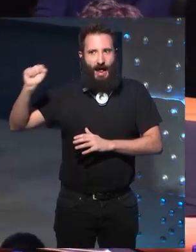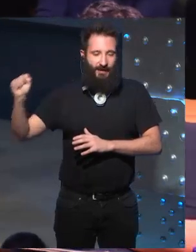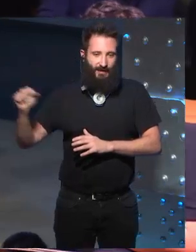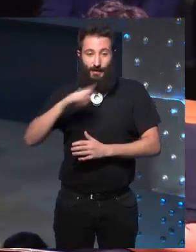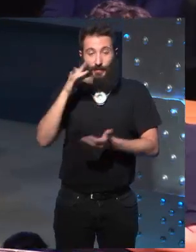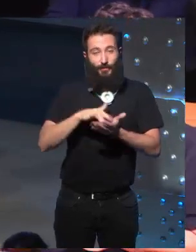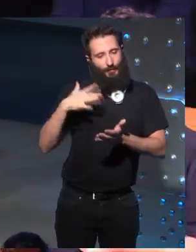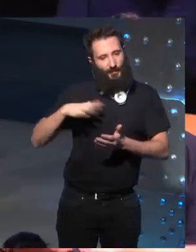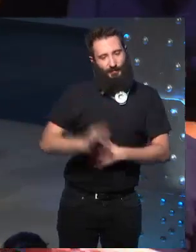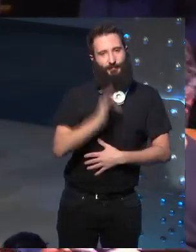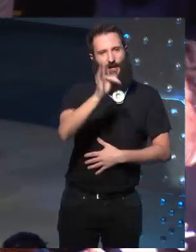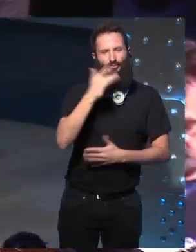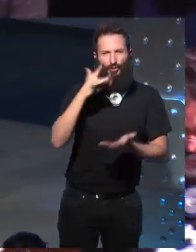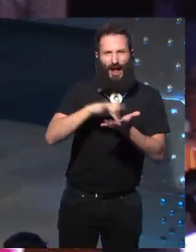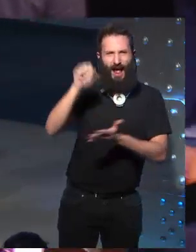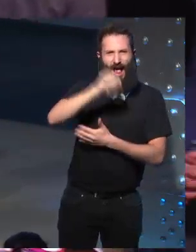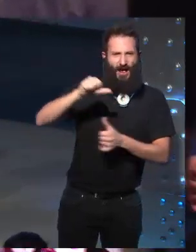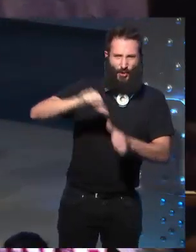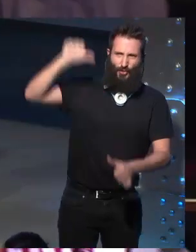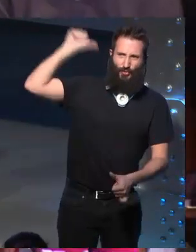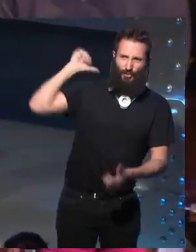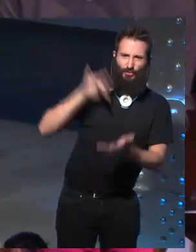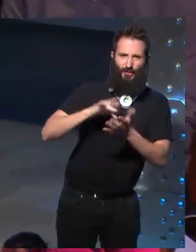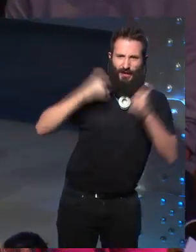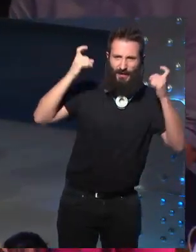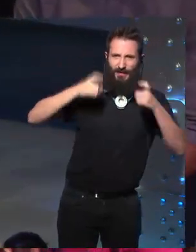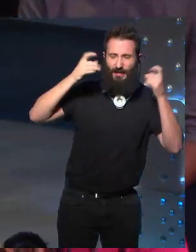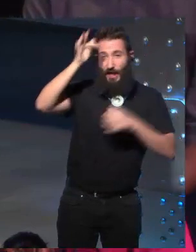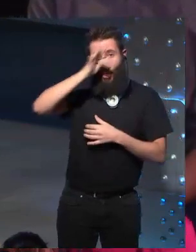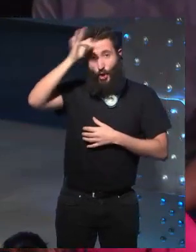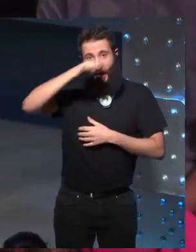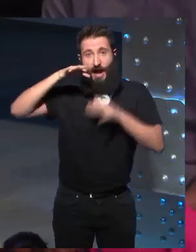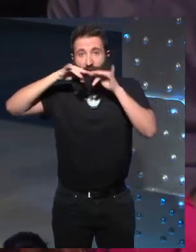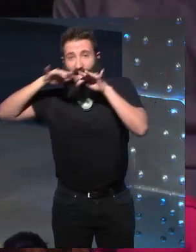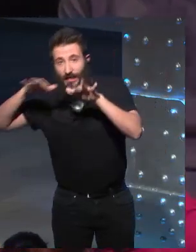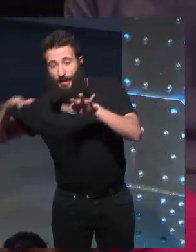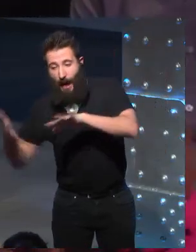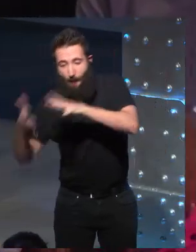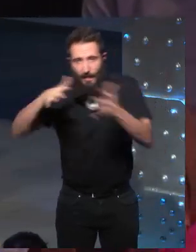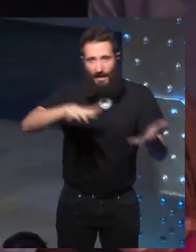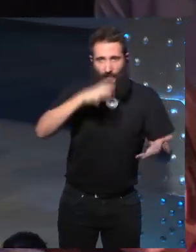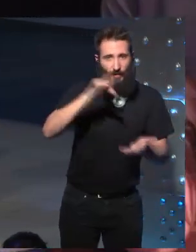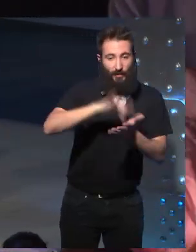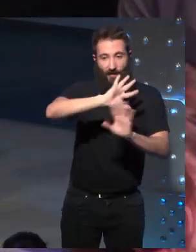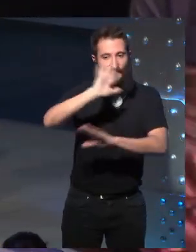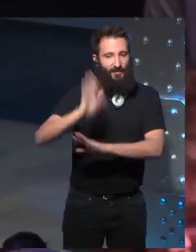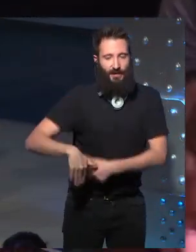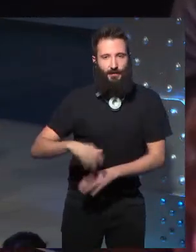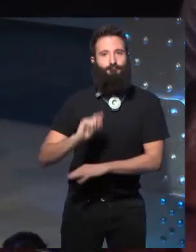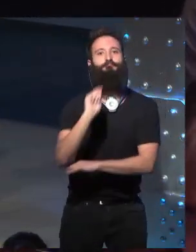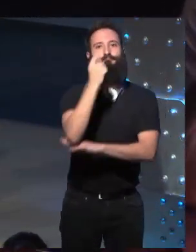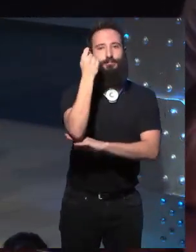Where is it? For many years you've been looking for practical applications of the theory of relativity